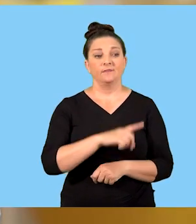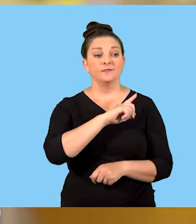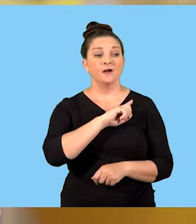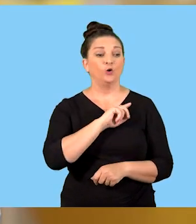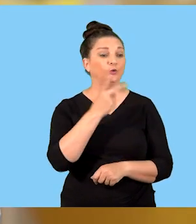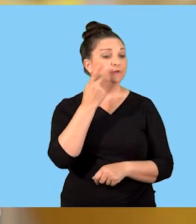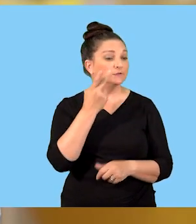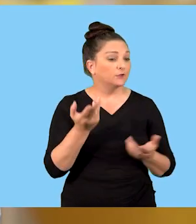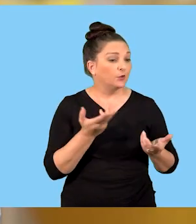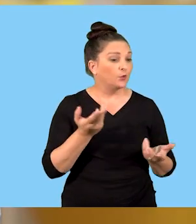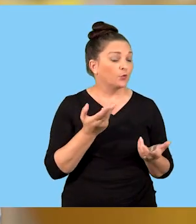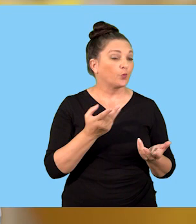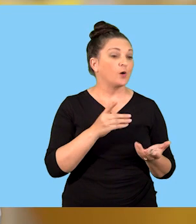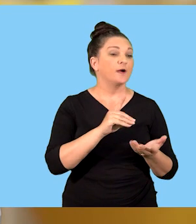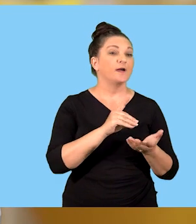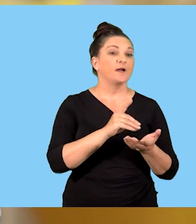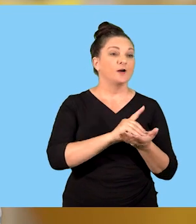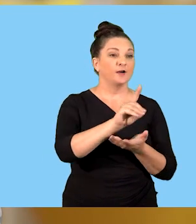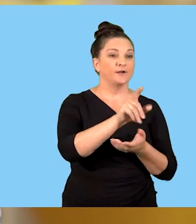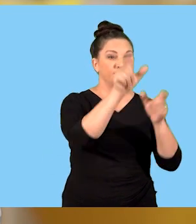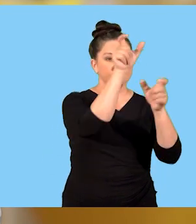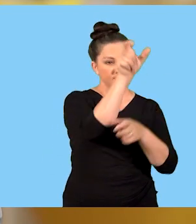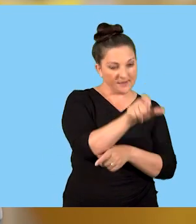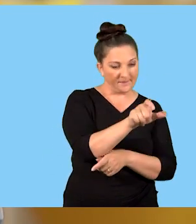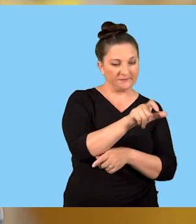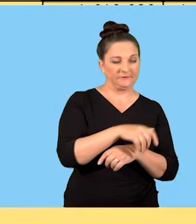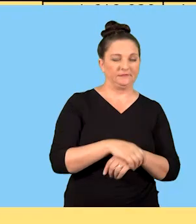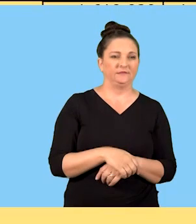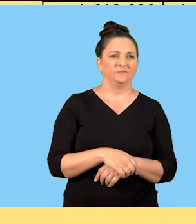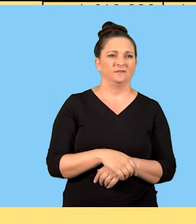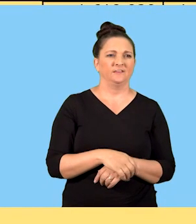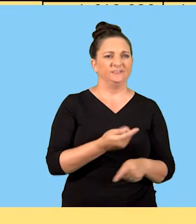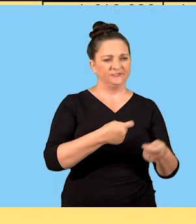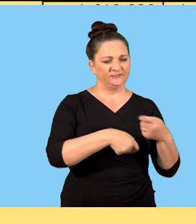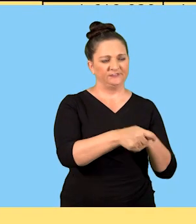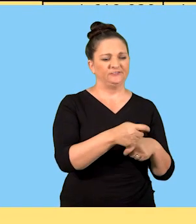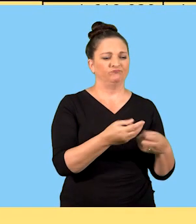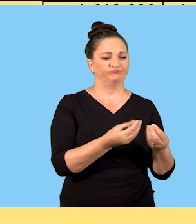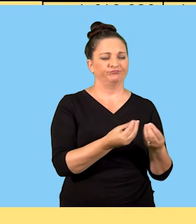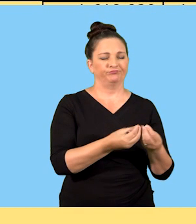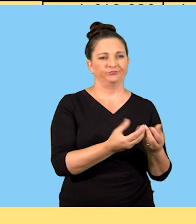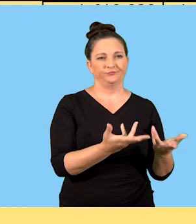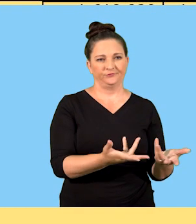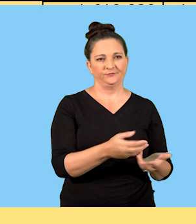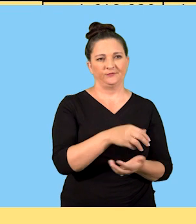expense. Hence, you see it on the debit side of your nominal account section. So I'll come here, stationery,